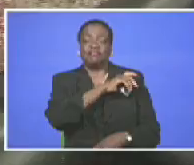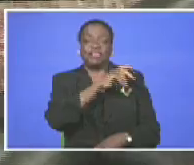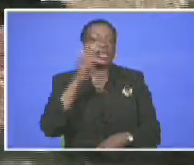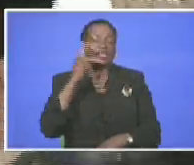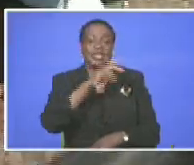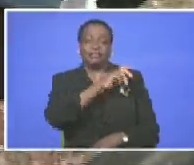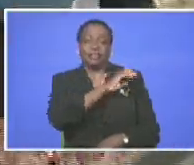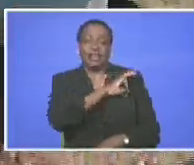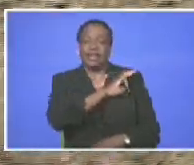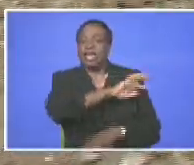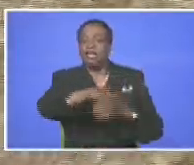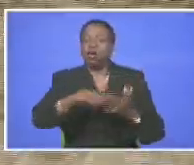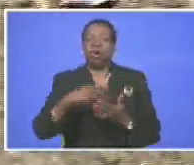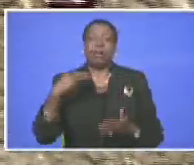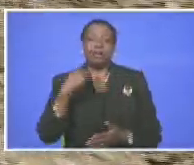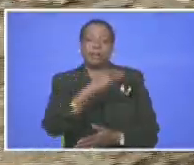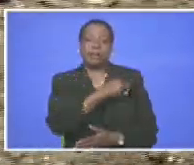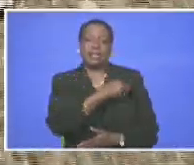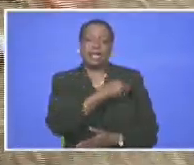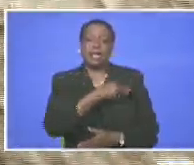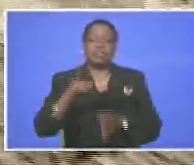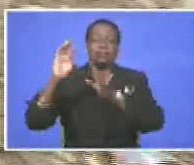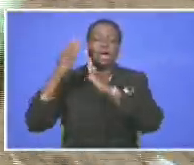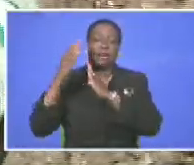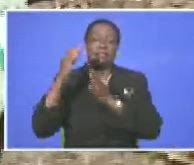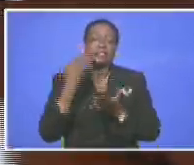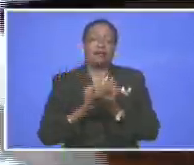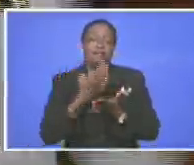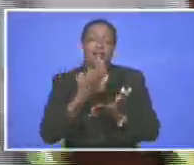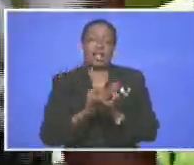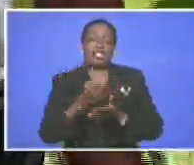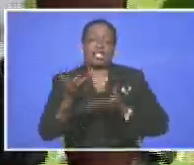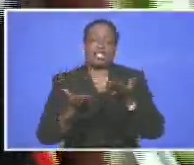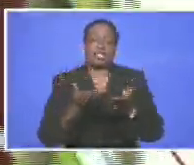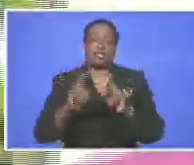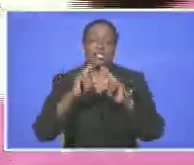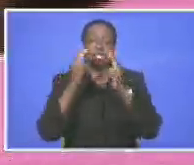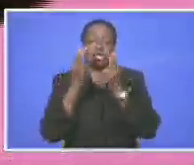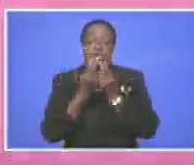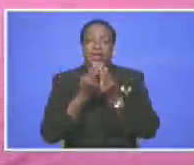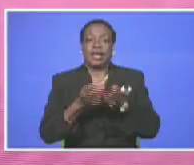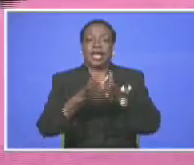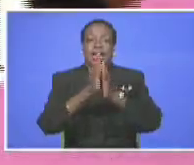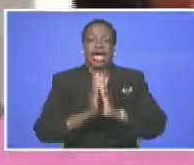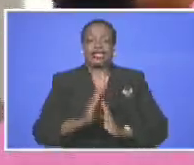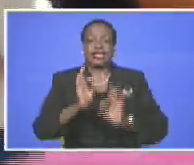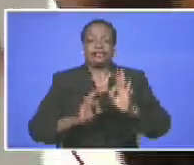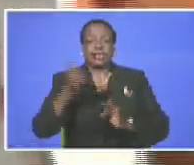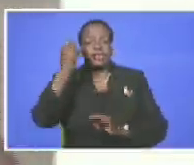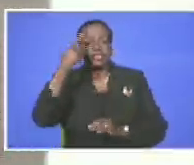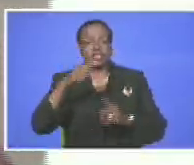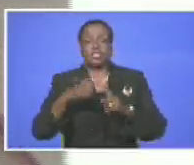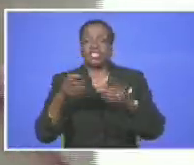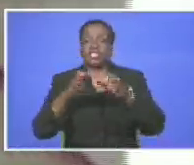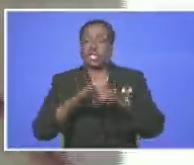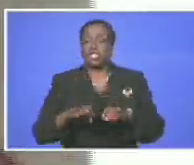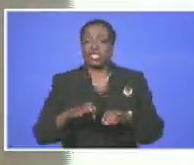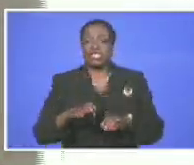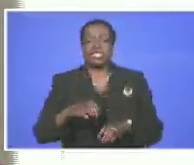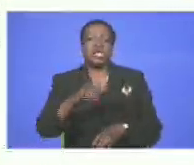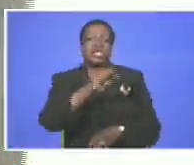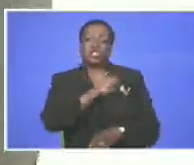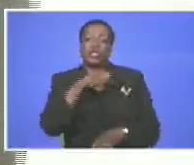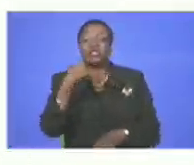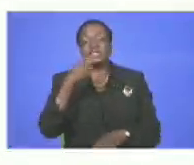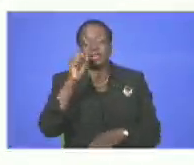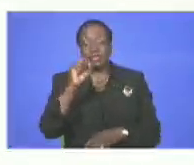all members of the Bahamas Financial Services Union or affiliated with it. When asked by the magistrate if he understood the charges, Sawyer, who appeared calm,